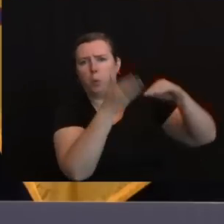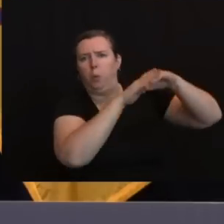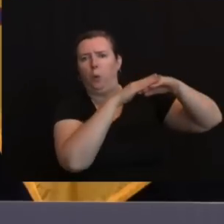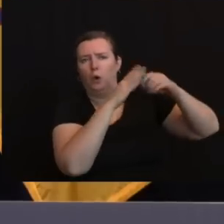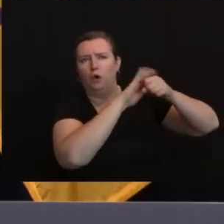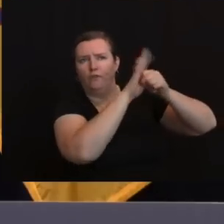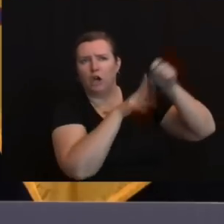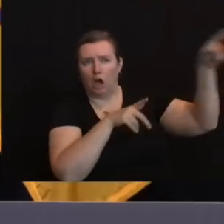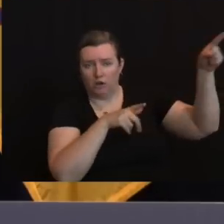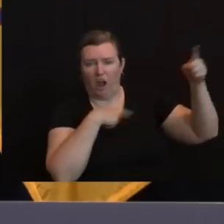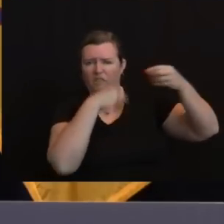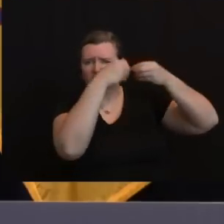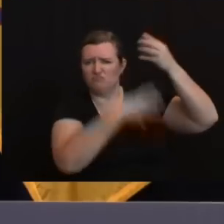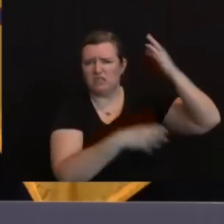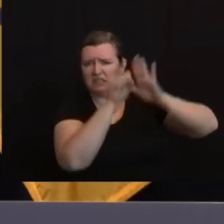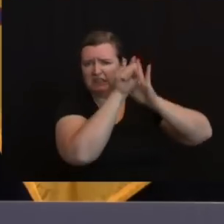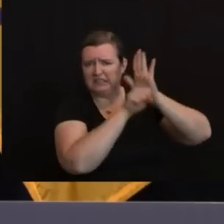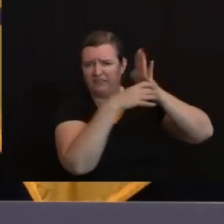is on our website,